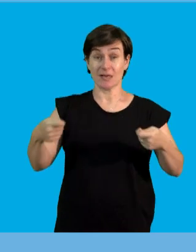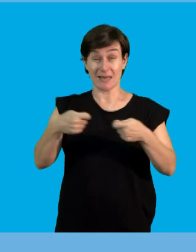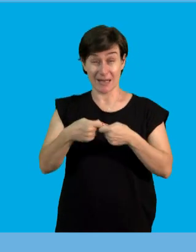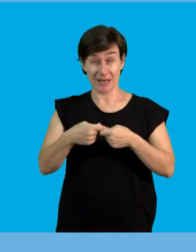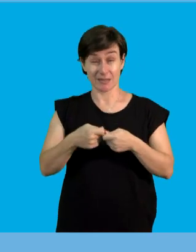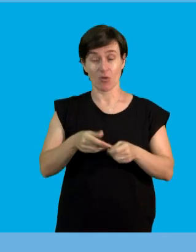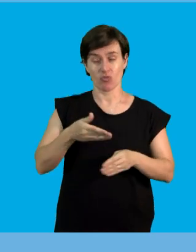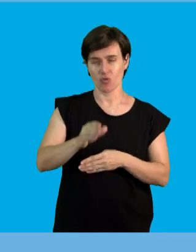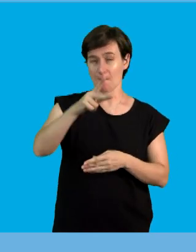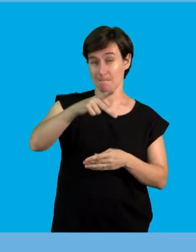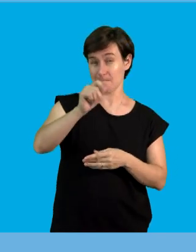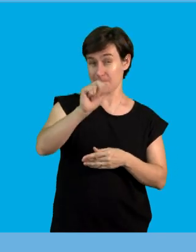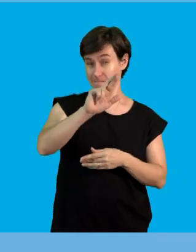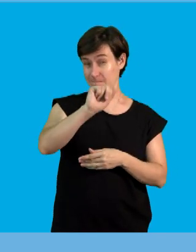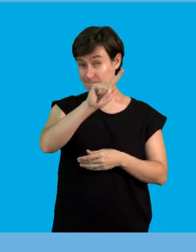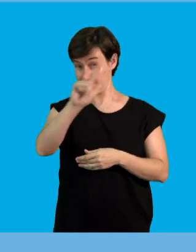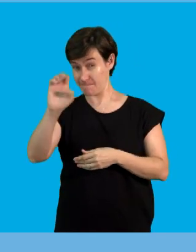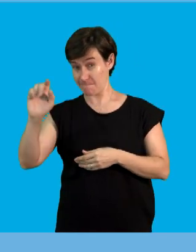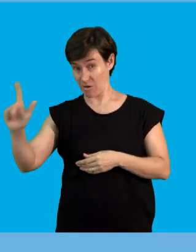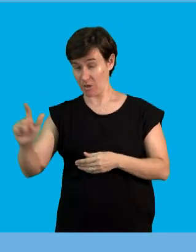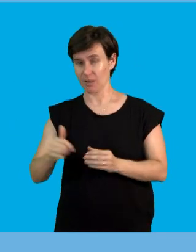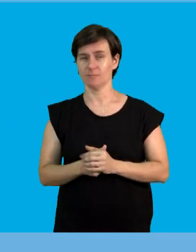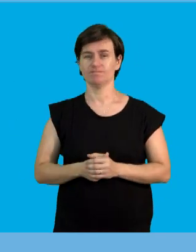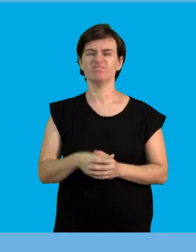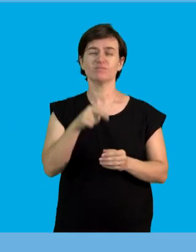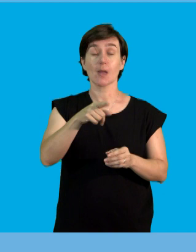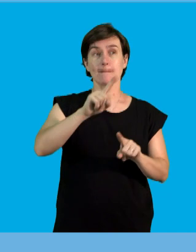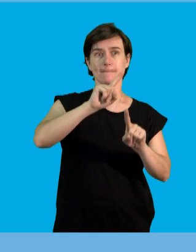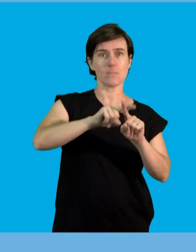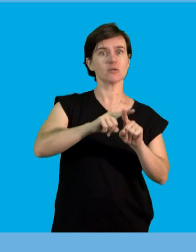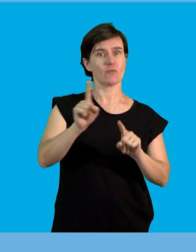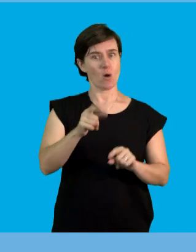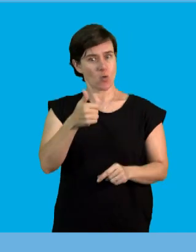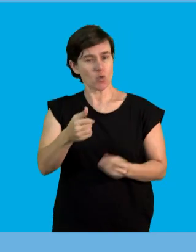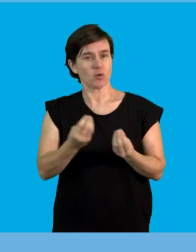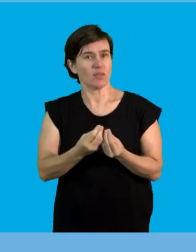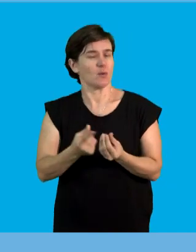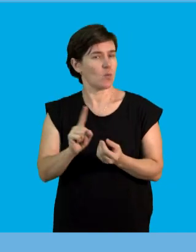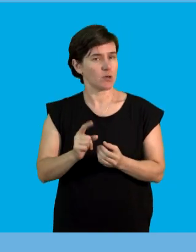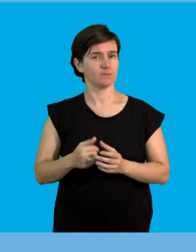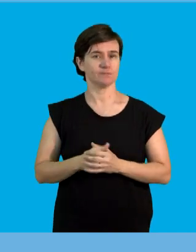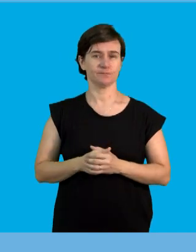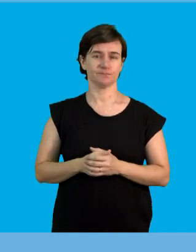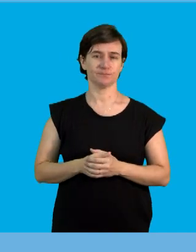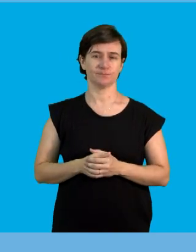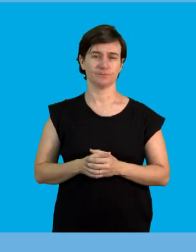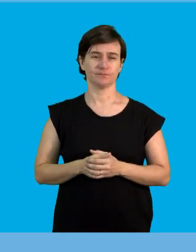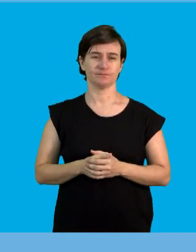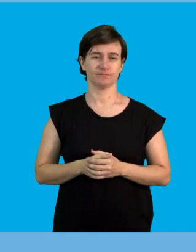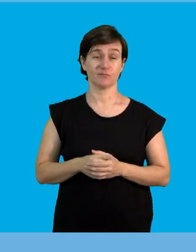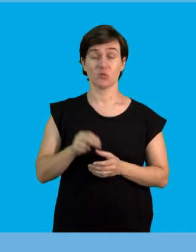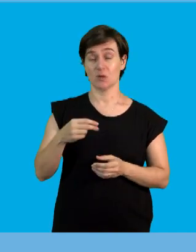the disadvantage of connecting cells in parallel. So starting with the advantage.